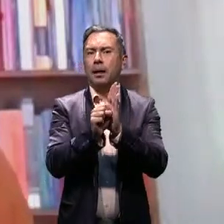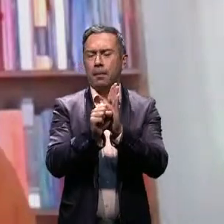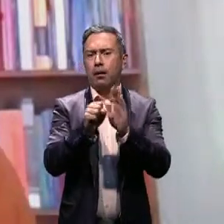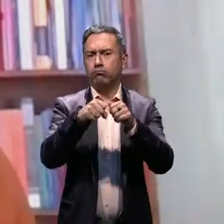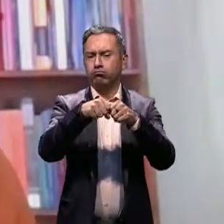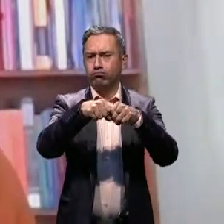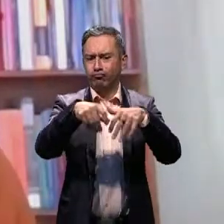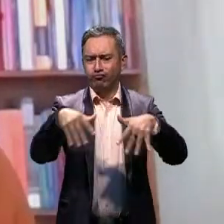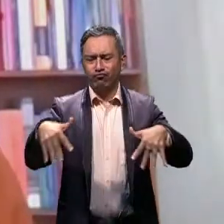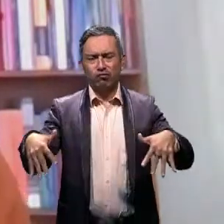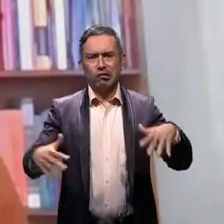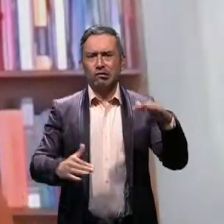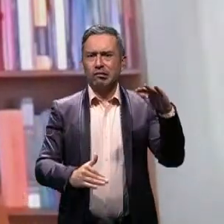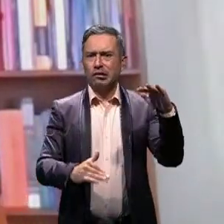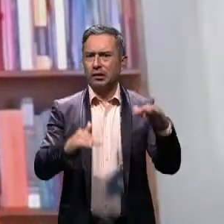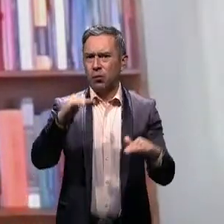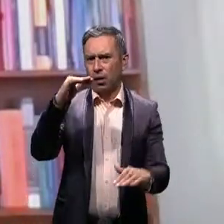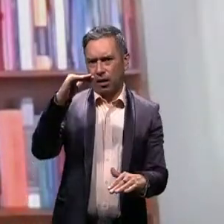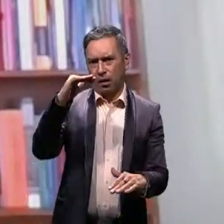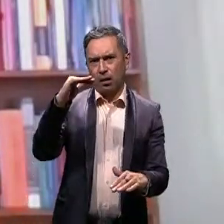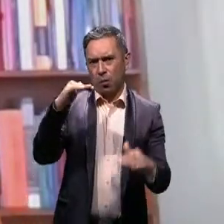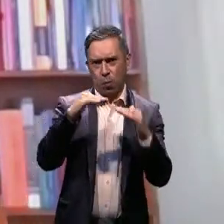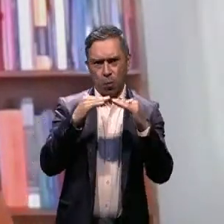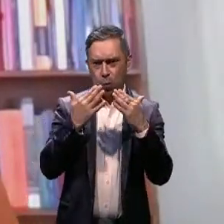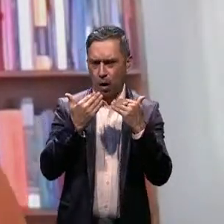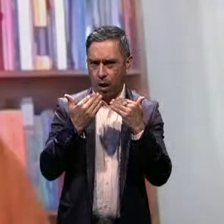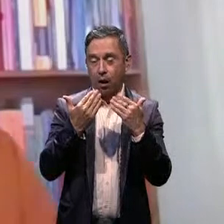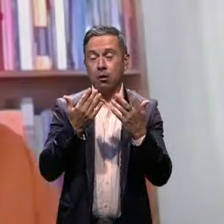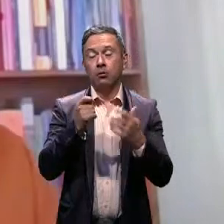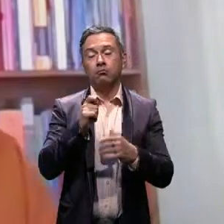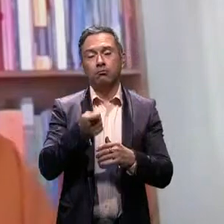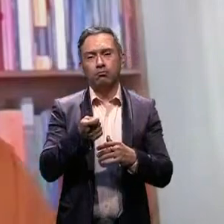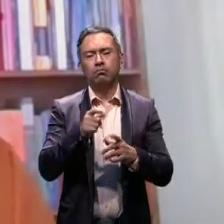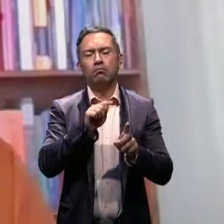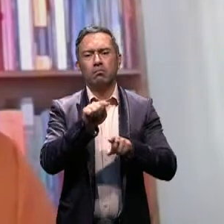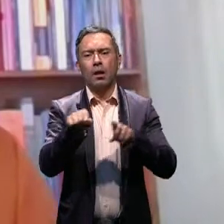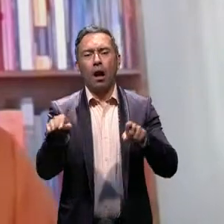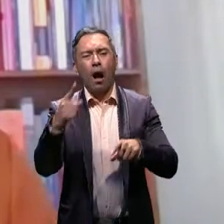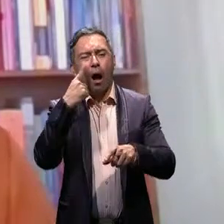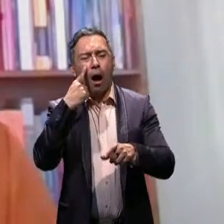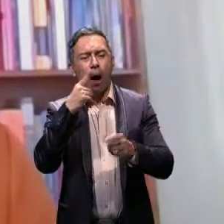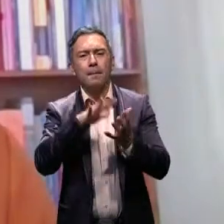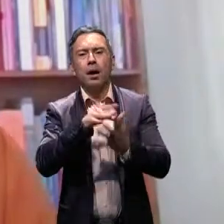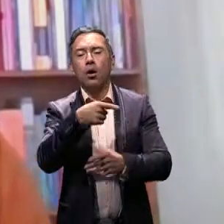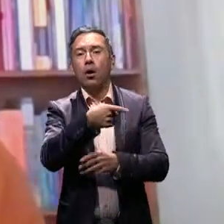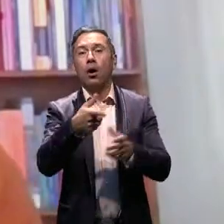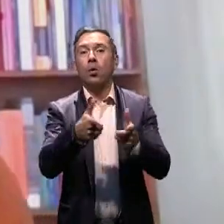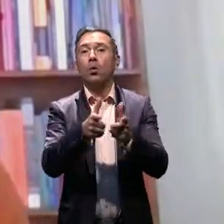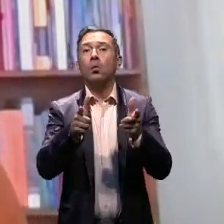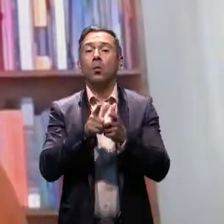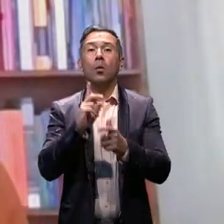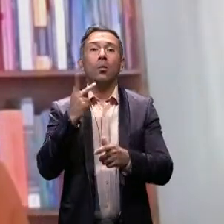that is discriminating, but above all that has